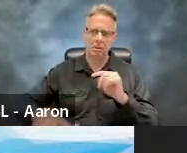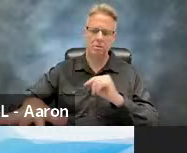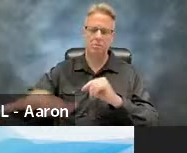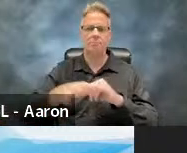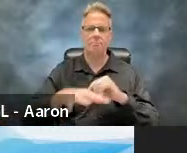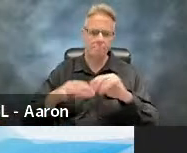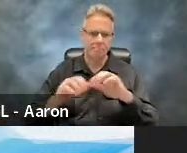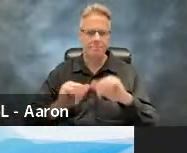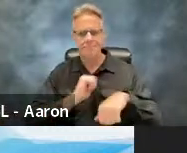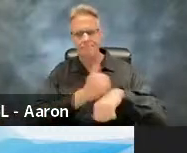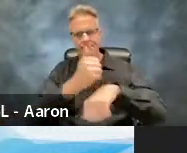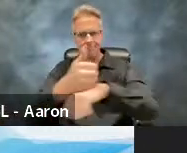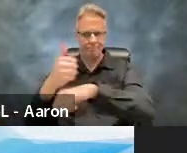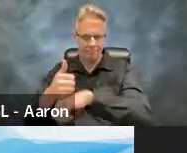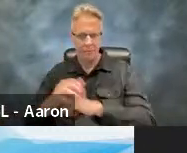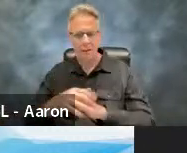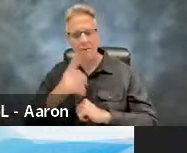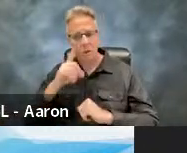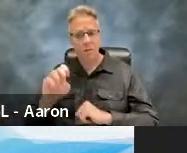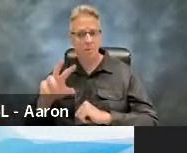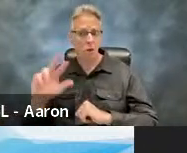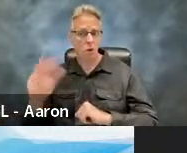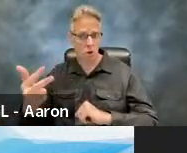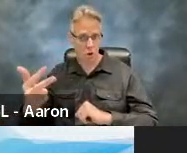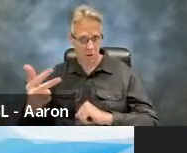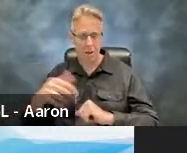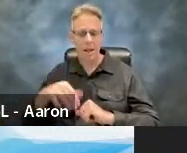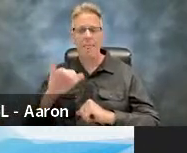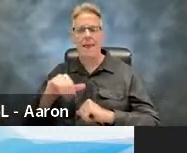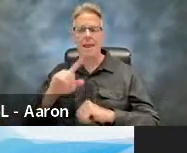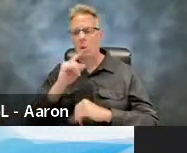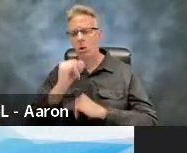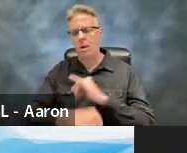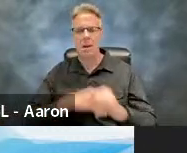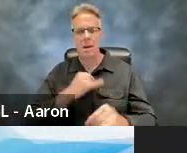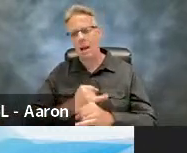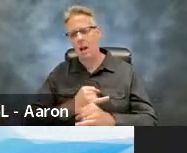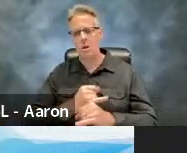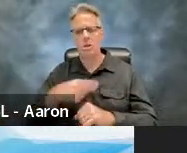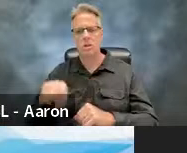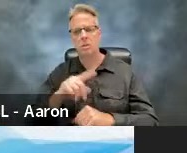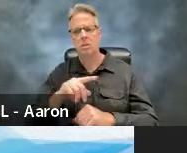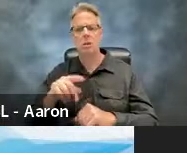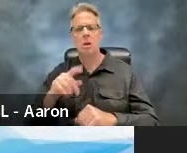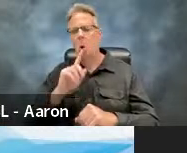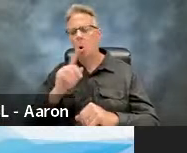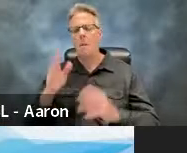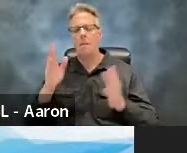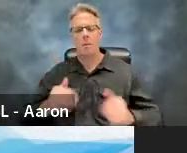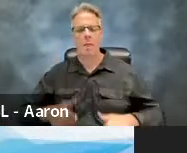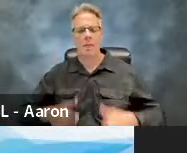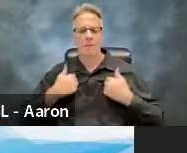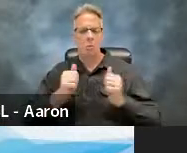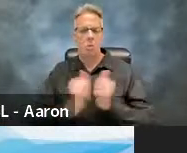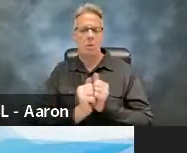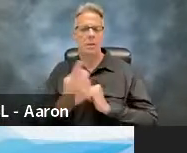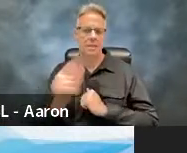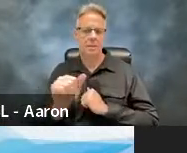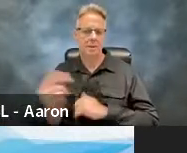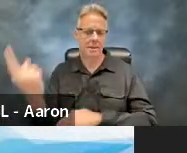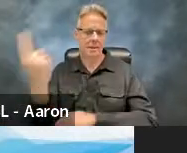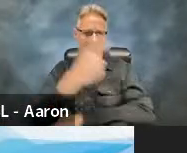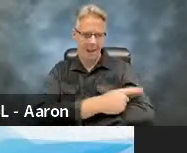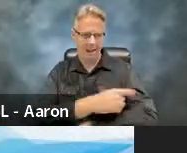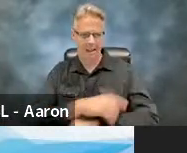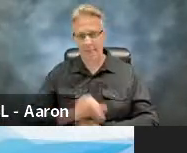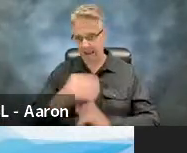to highlight December 3rd, which is International Persons Living with a Disability Day. And so again, that information